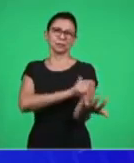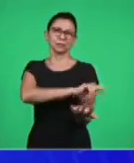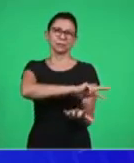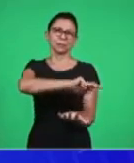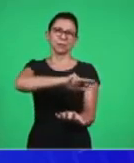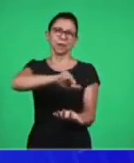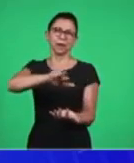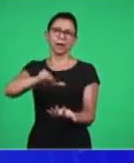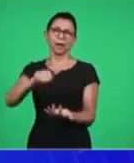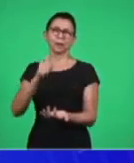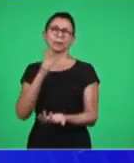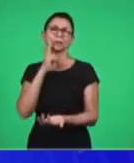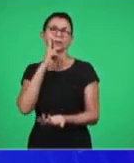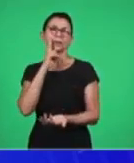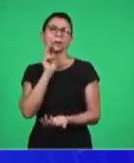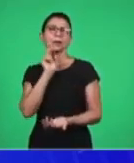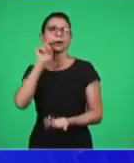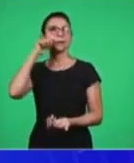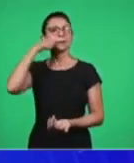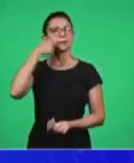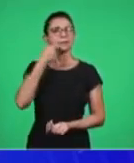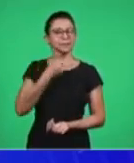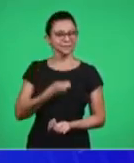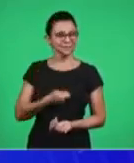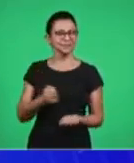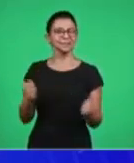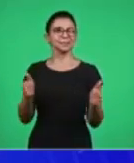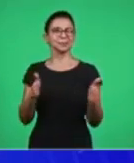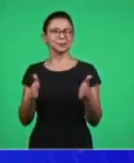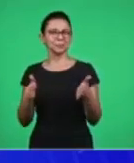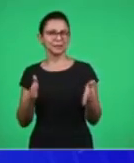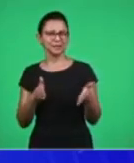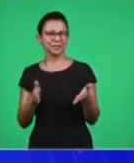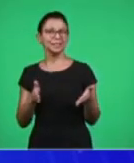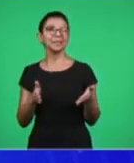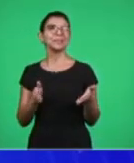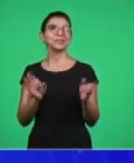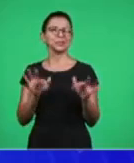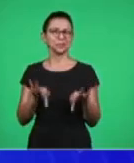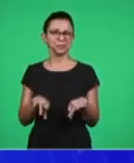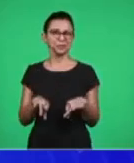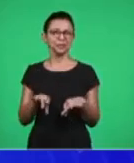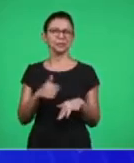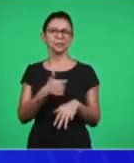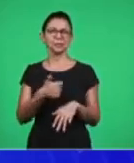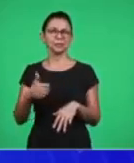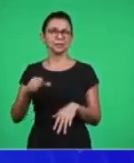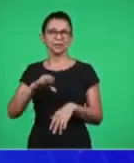And many Supper of the Lord took place in this ending of the year,